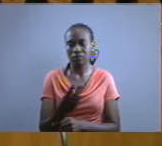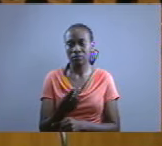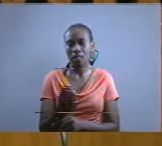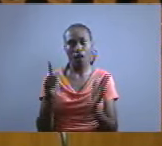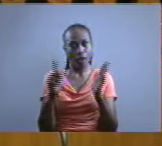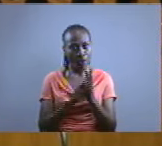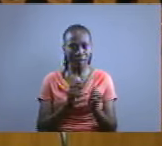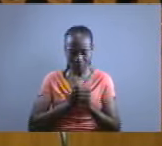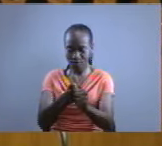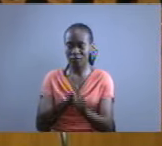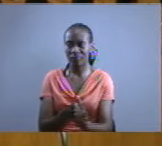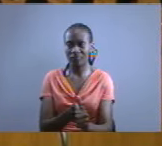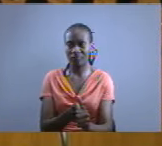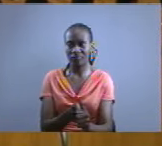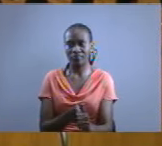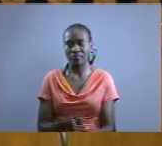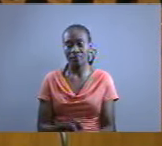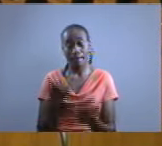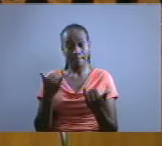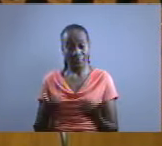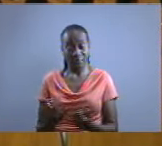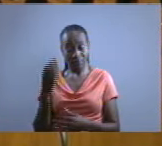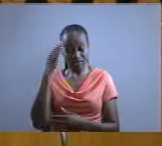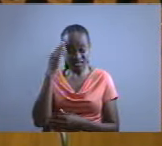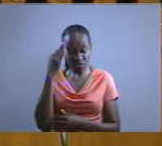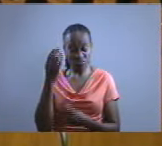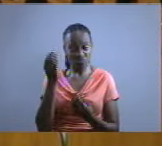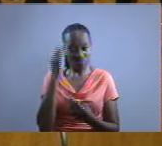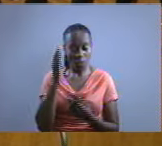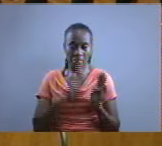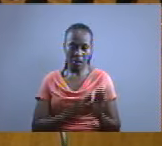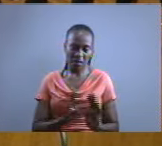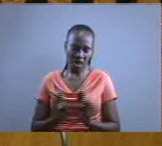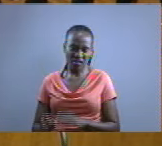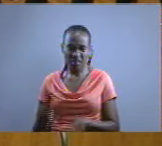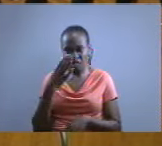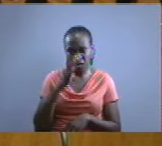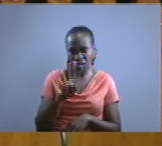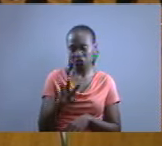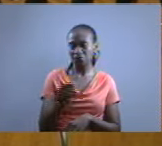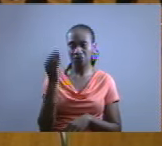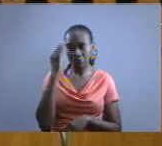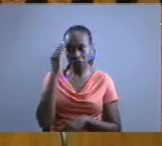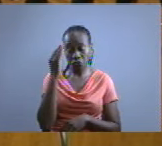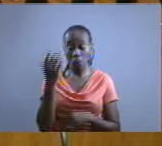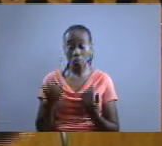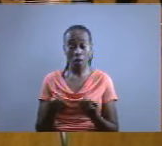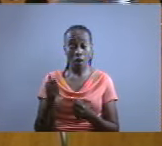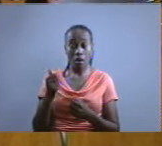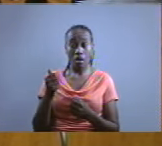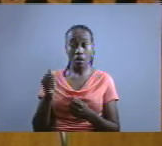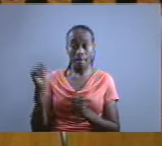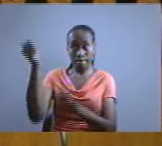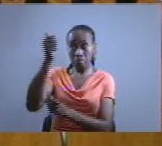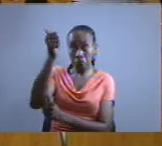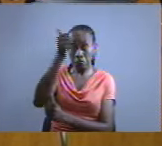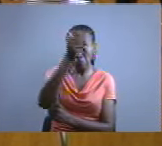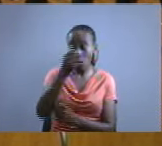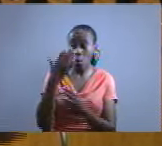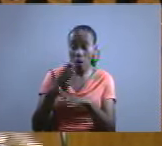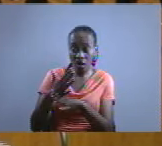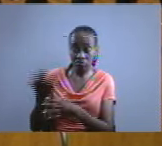law. But knowing the attitude of the average employers and some parties